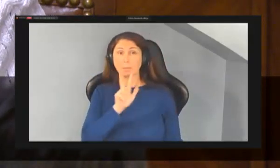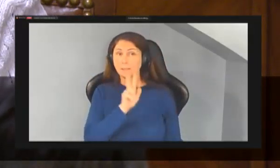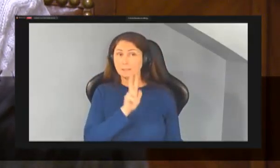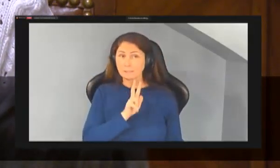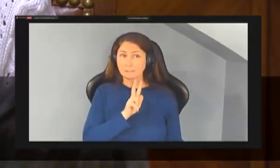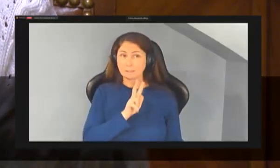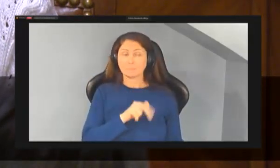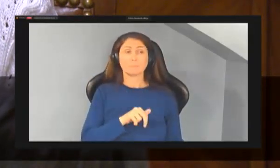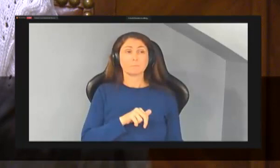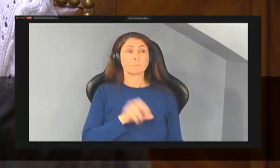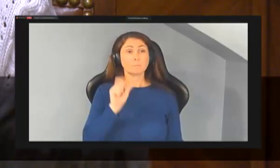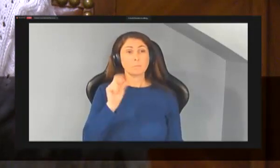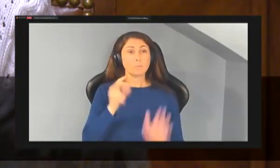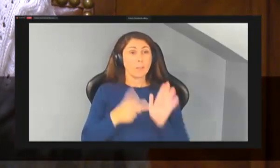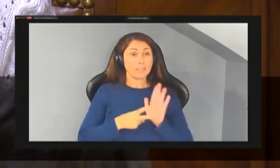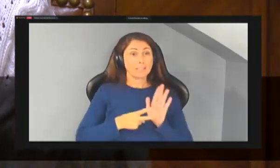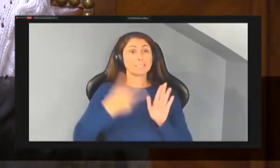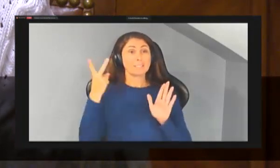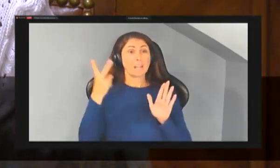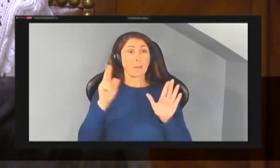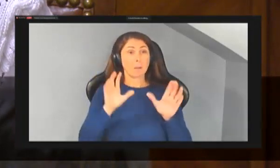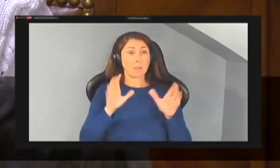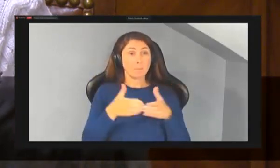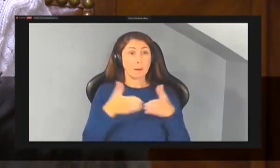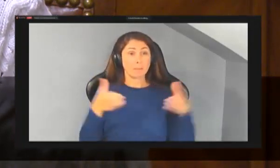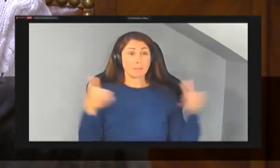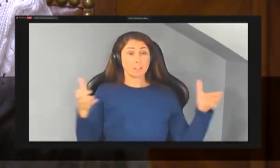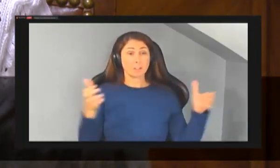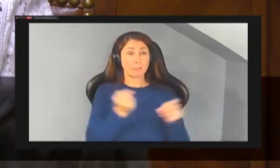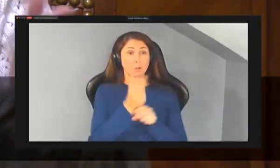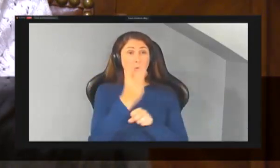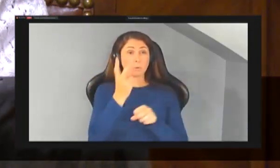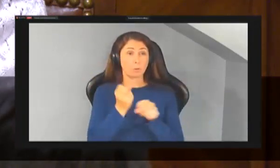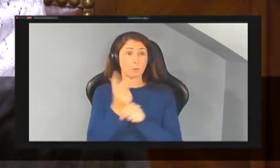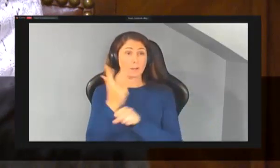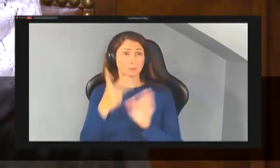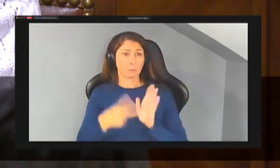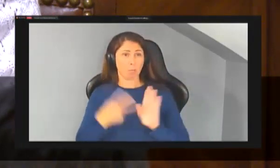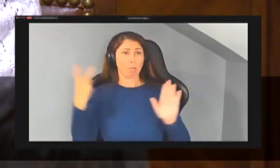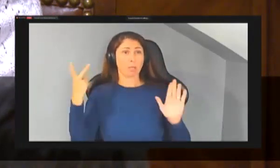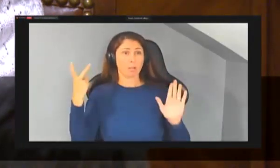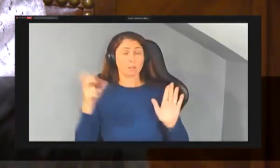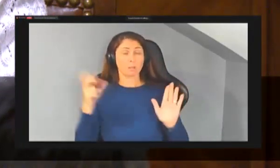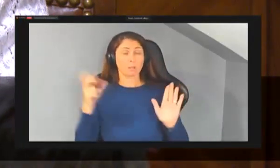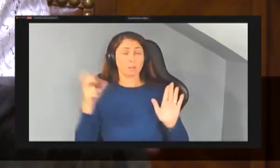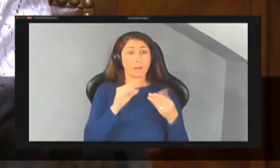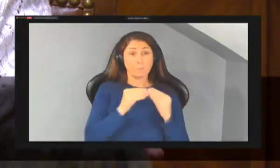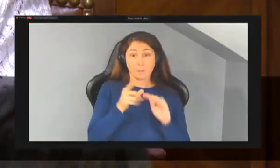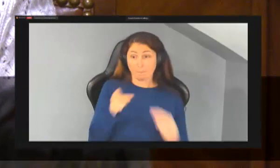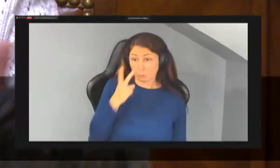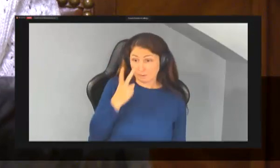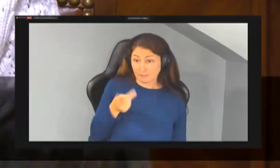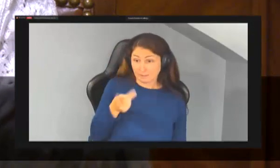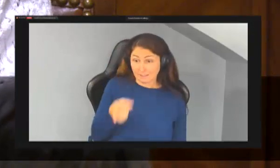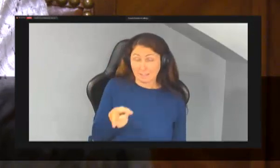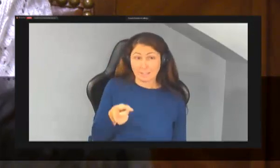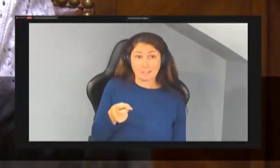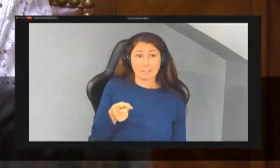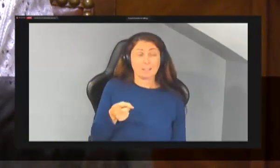they double their population every 2 to 3 years. And so whatever number you're seeing there, and